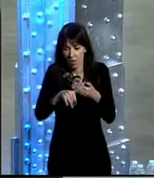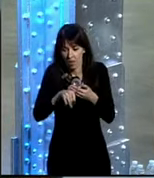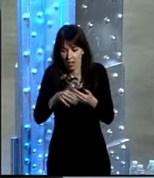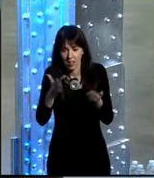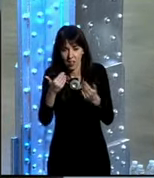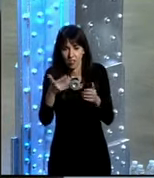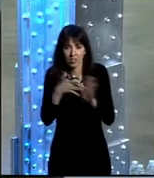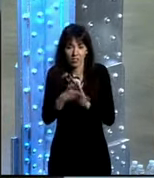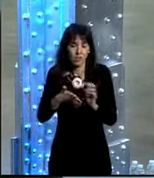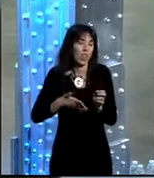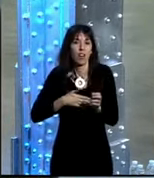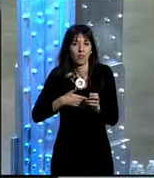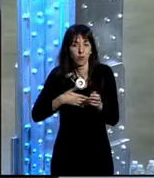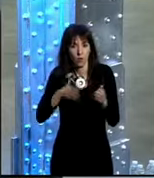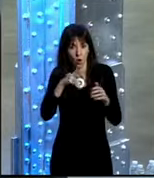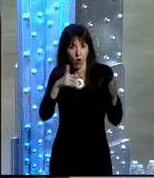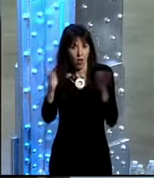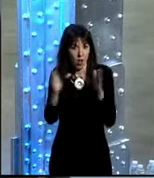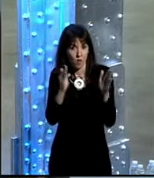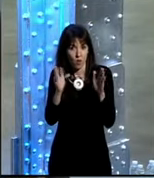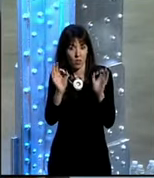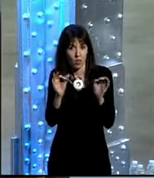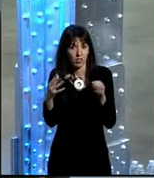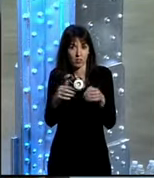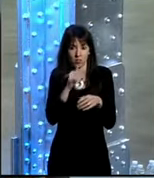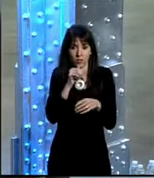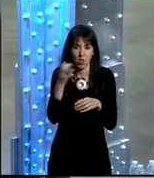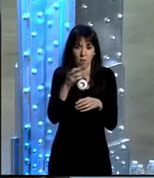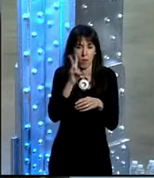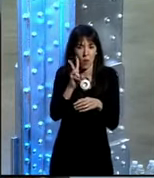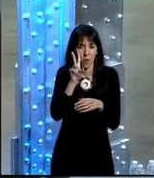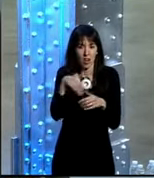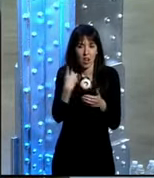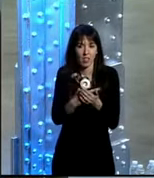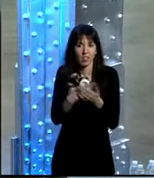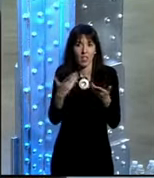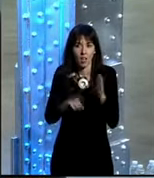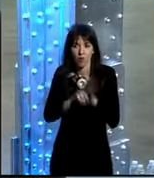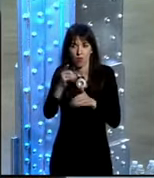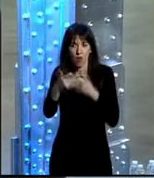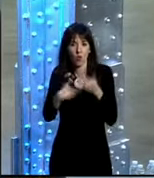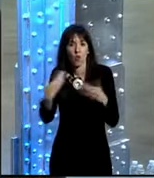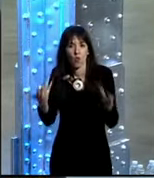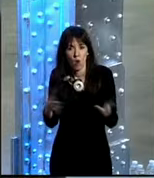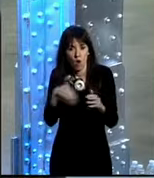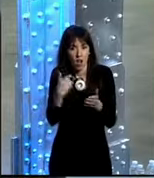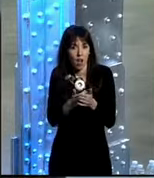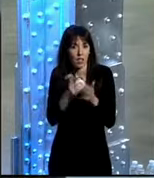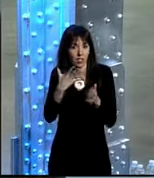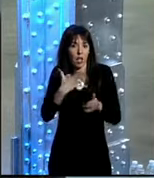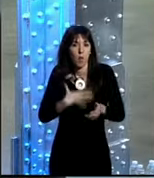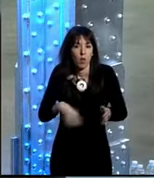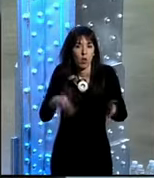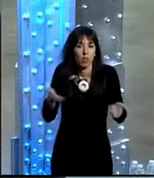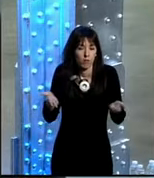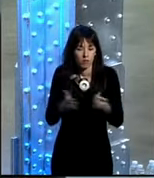that wasn't that easy before this technology was born. That's something that was born in our time, and we still have to see how it